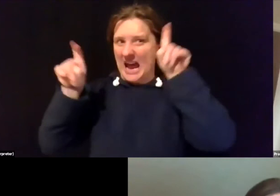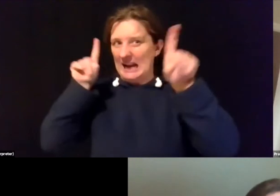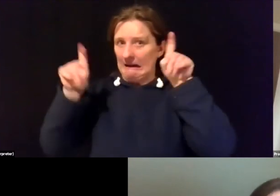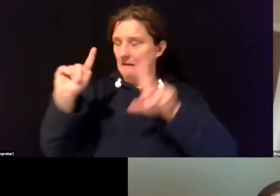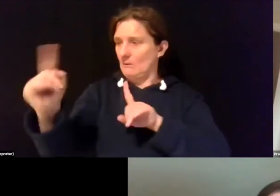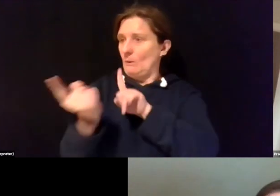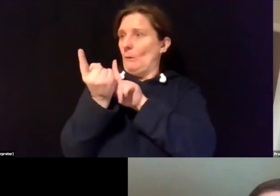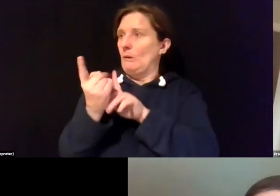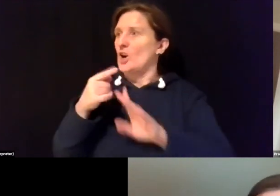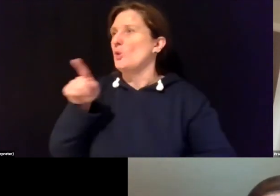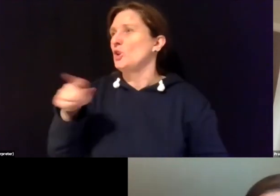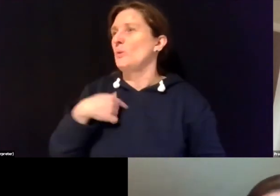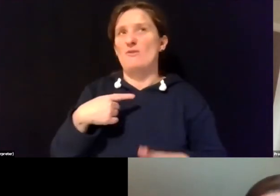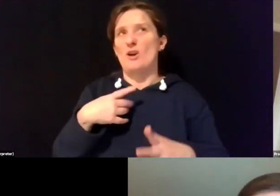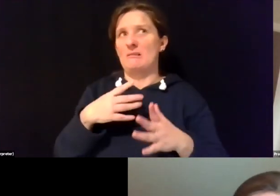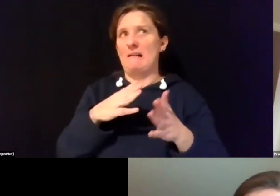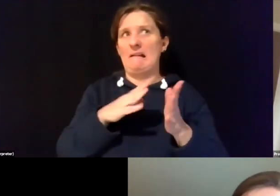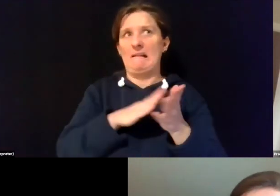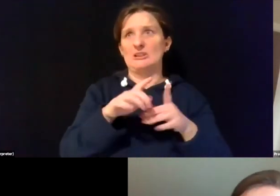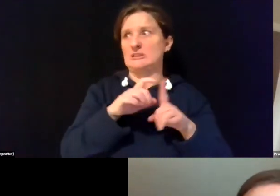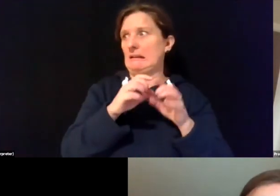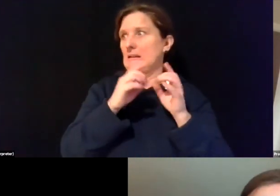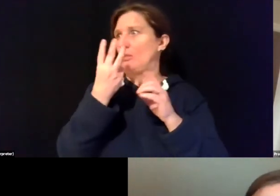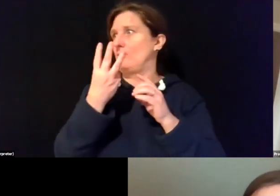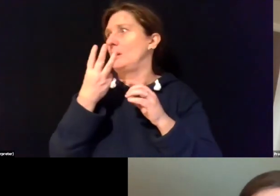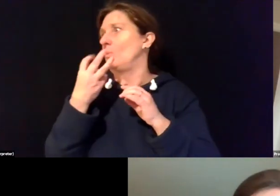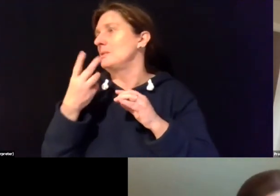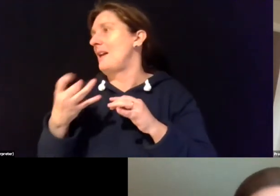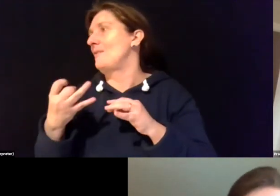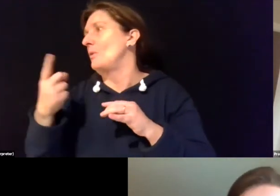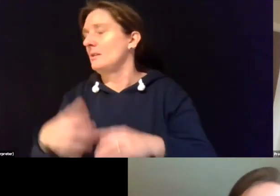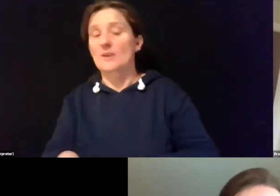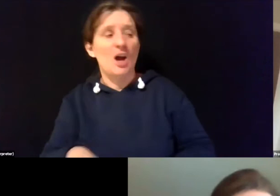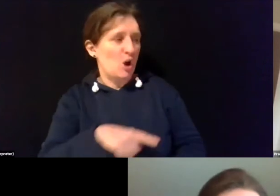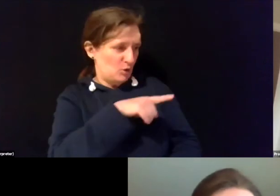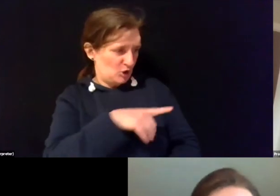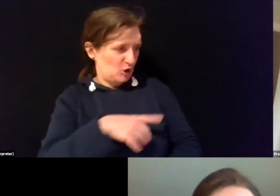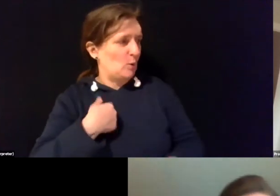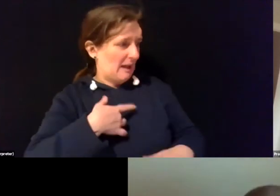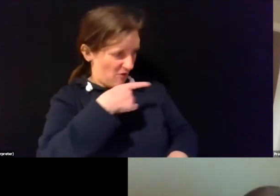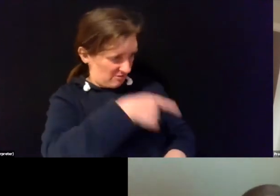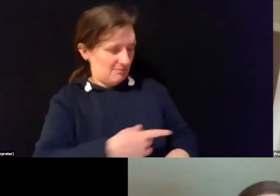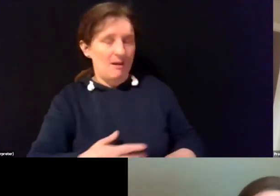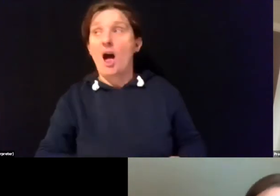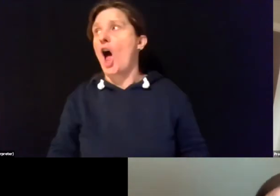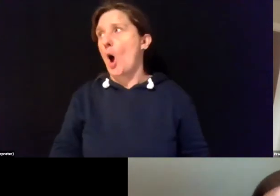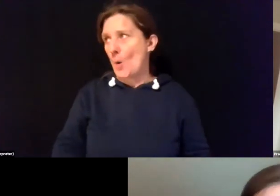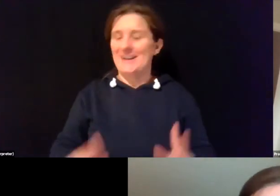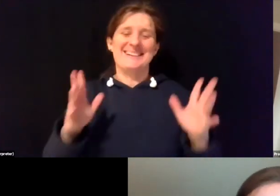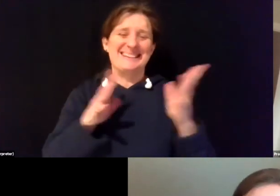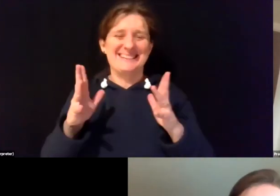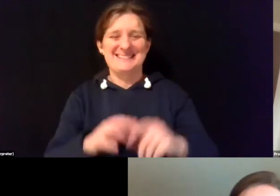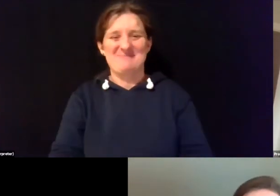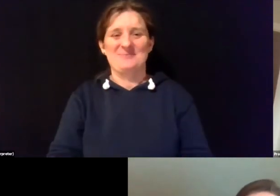something. Or if aliens come here and tell us that we live on a random planet. Well, that's true, yes. At least